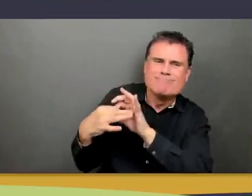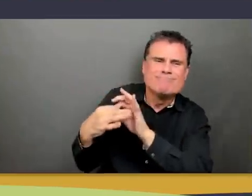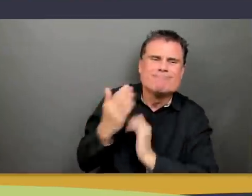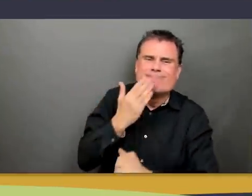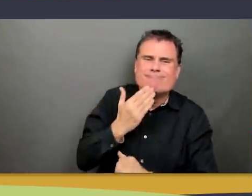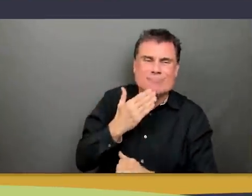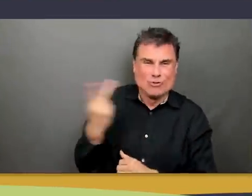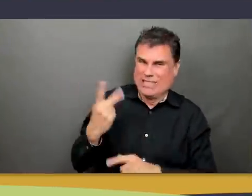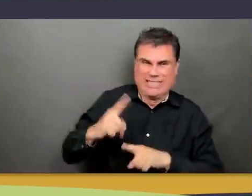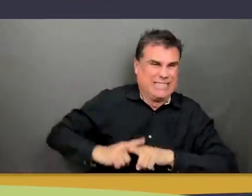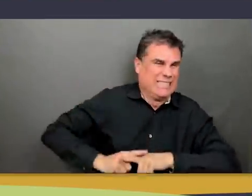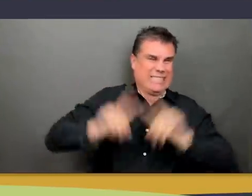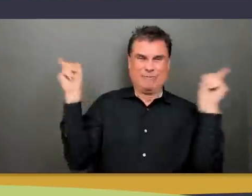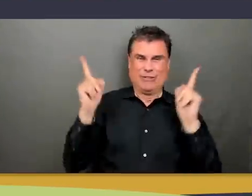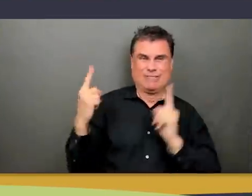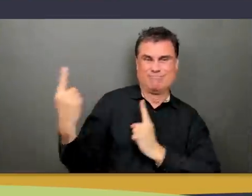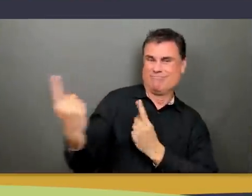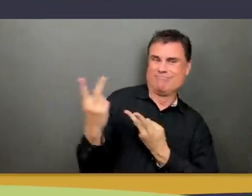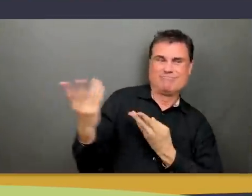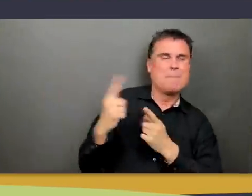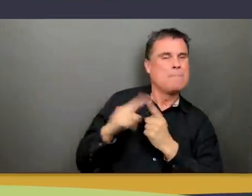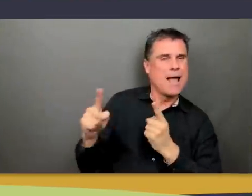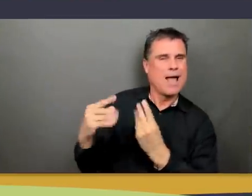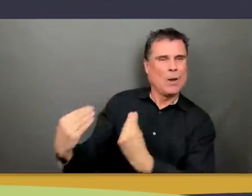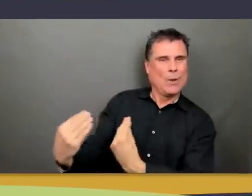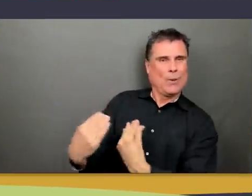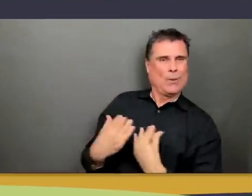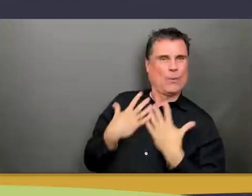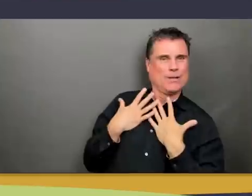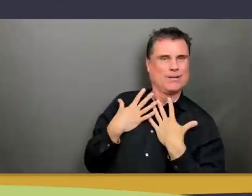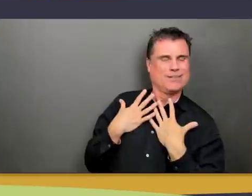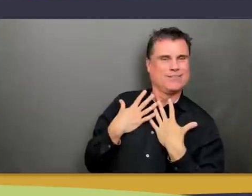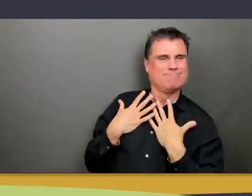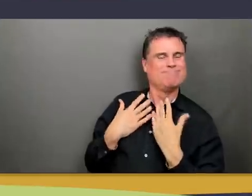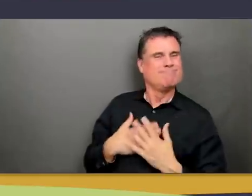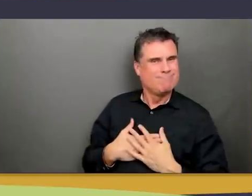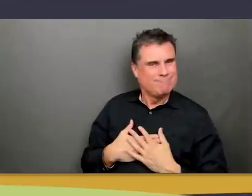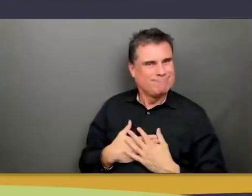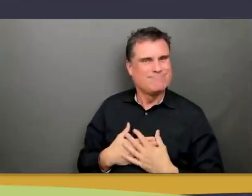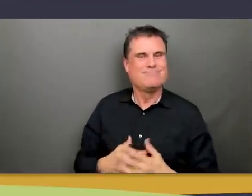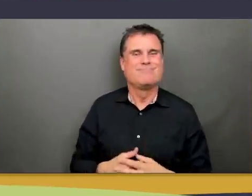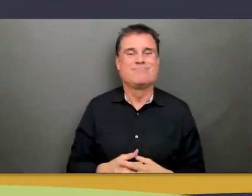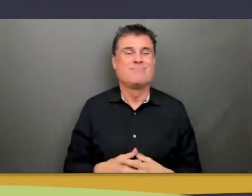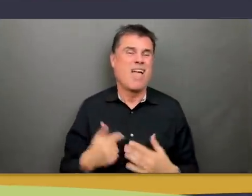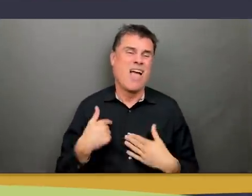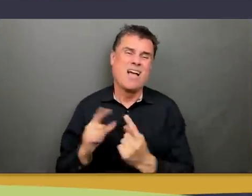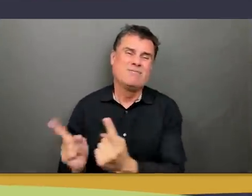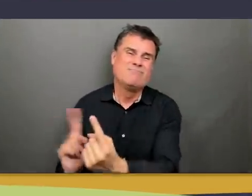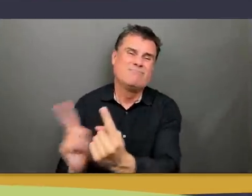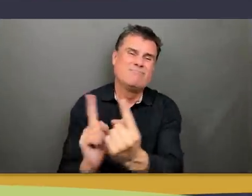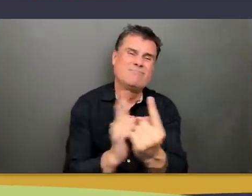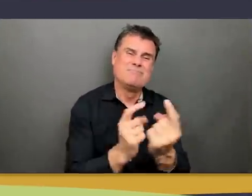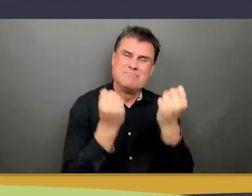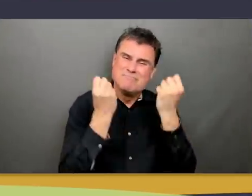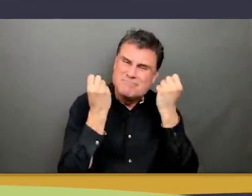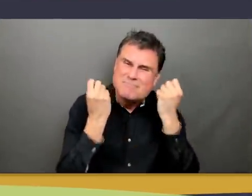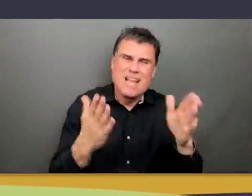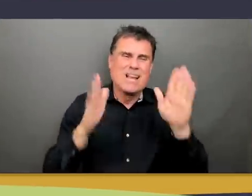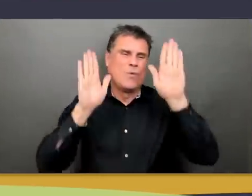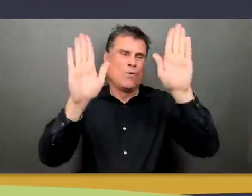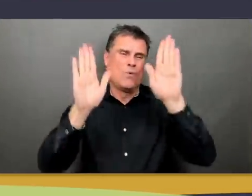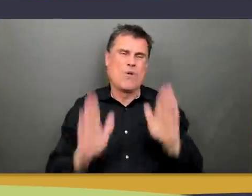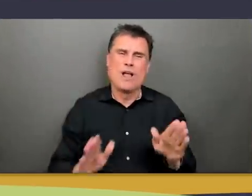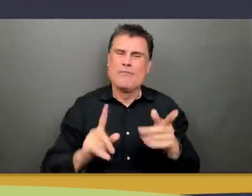further. The next thing I know is that I have met so many wonderful friends from diverse backgrounds who also believe in